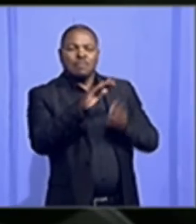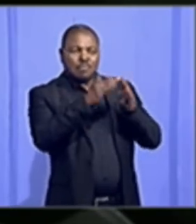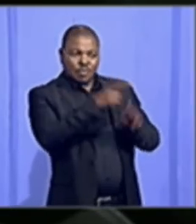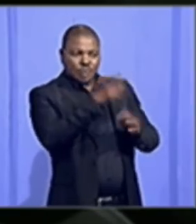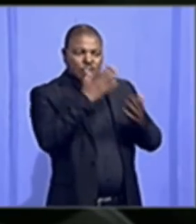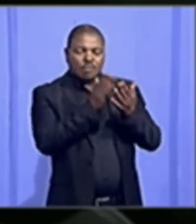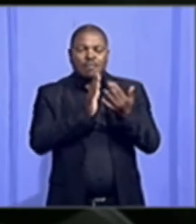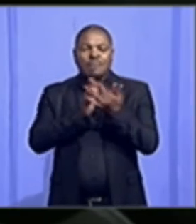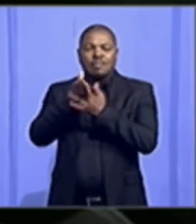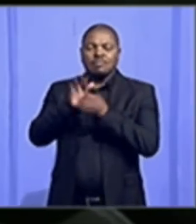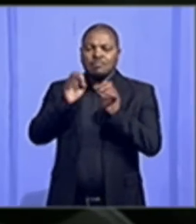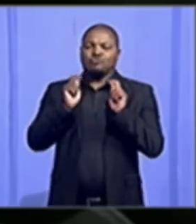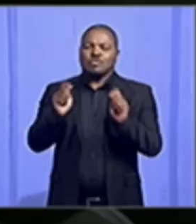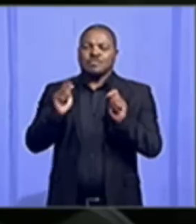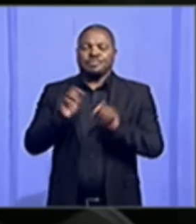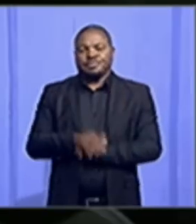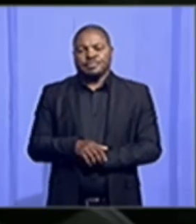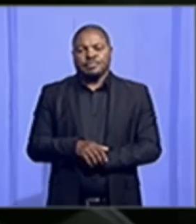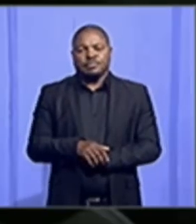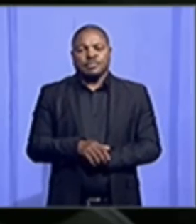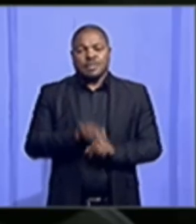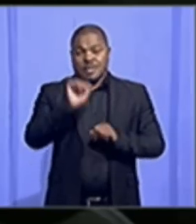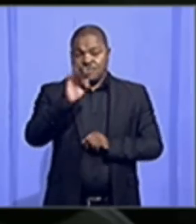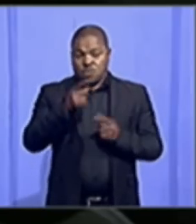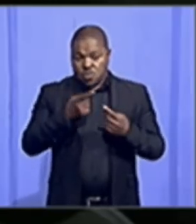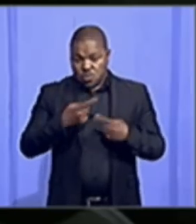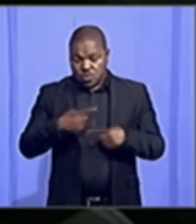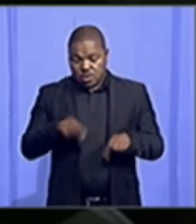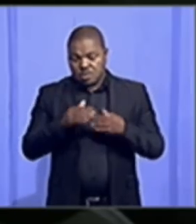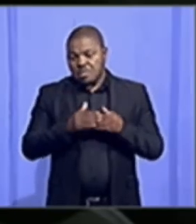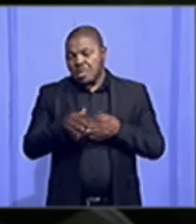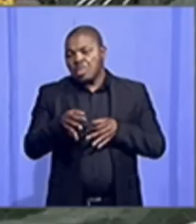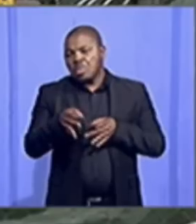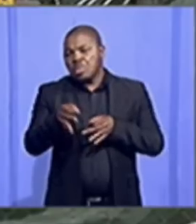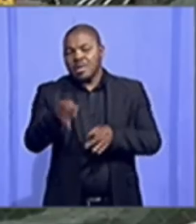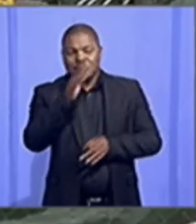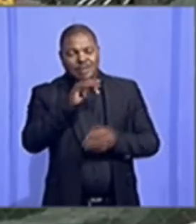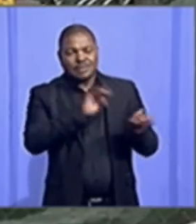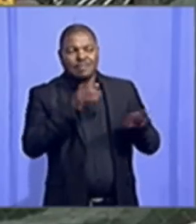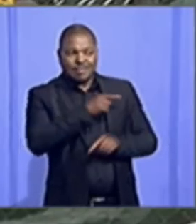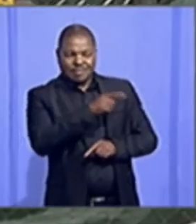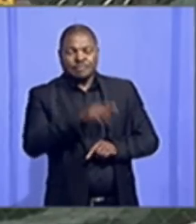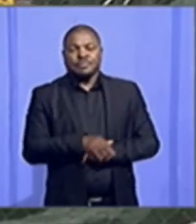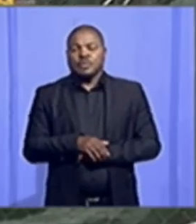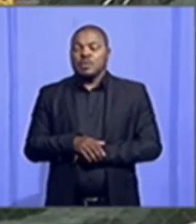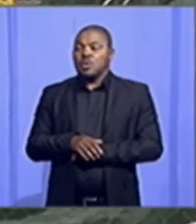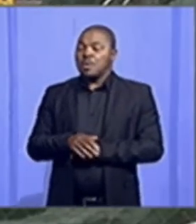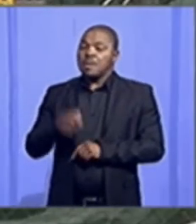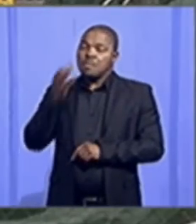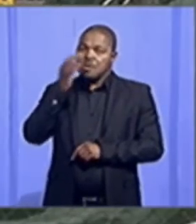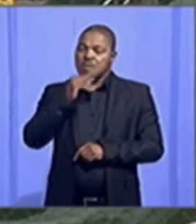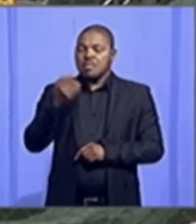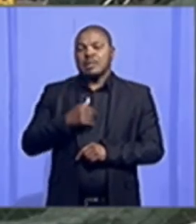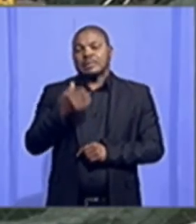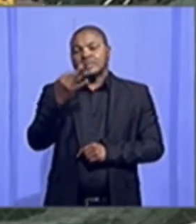le access to dipalangwa tsena. Yaanong ge re tsa sebaka yana re go batsa bone. Go ne go beetswe thoko dibilione di le 3 go dira